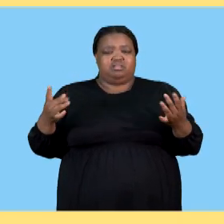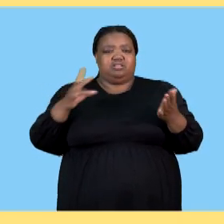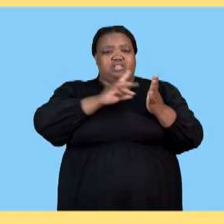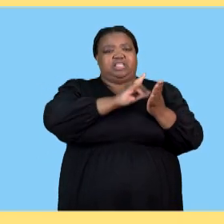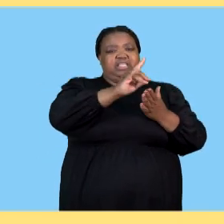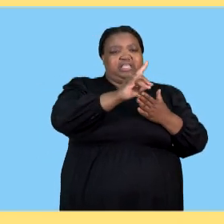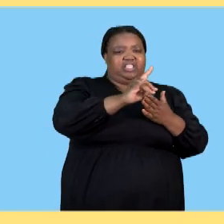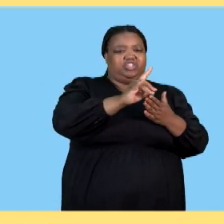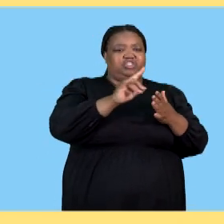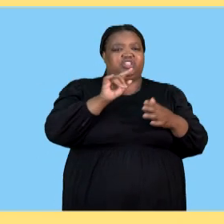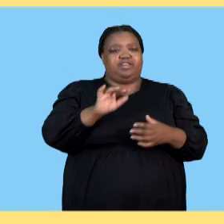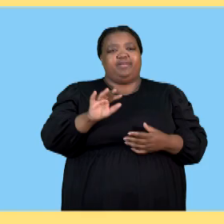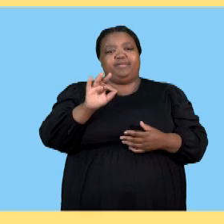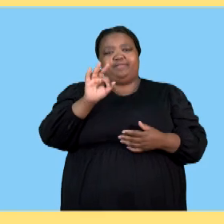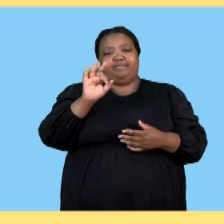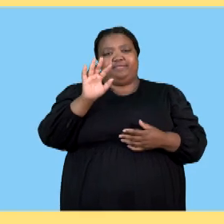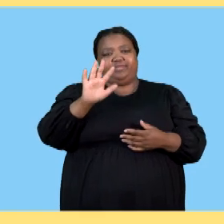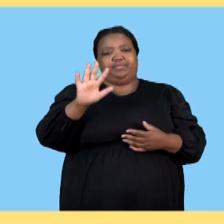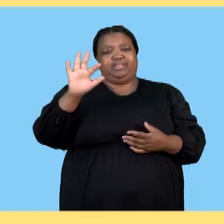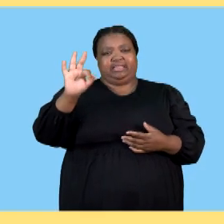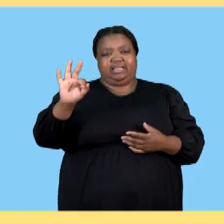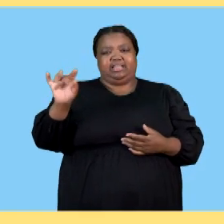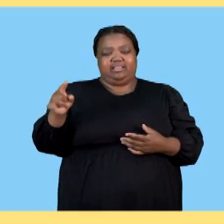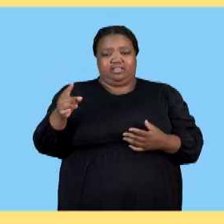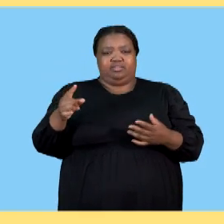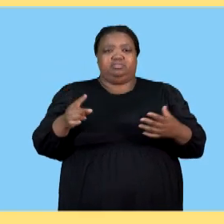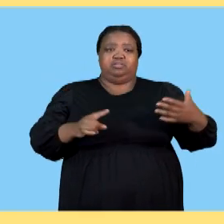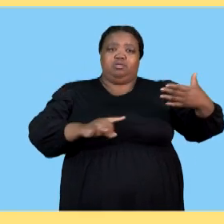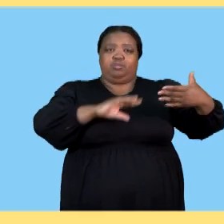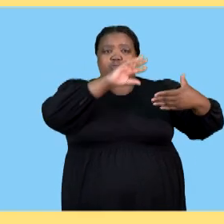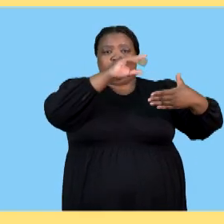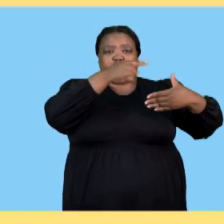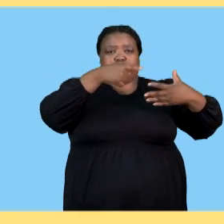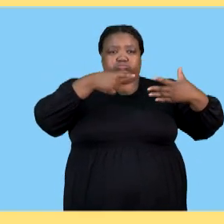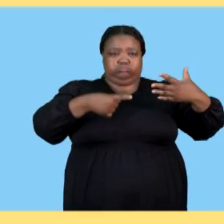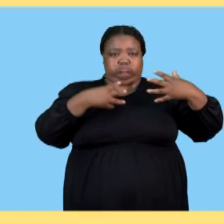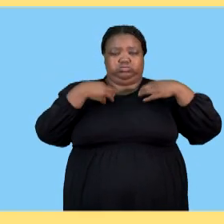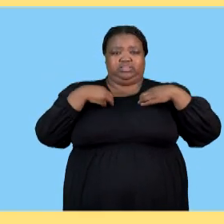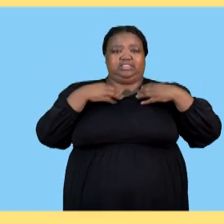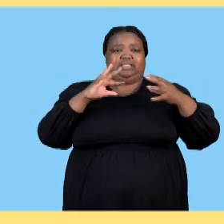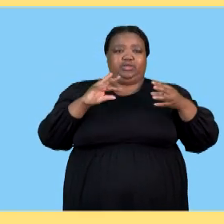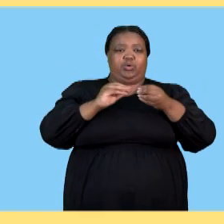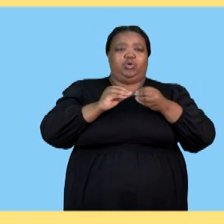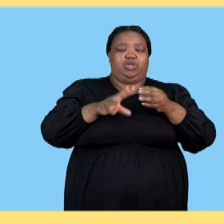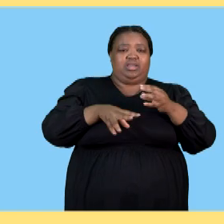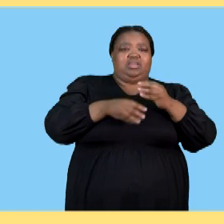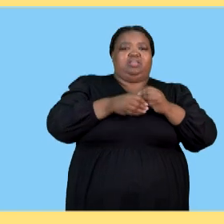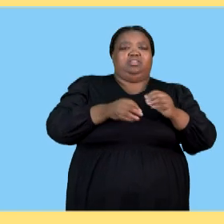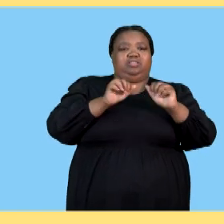cash equivalents, which is 53,000. We then add all these assets and we end